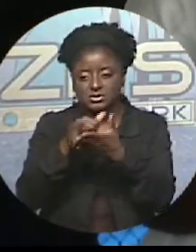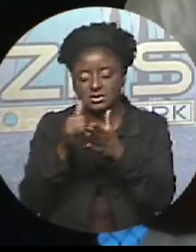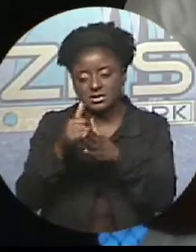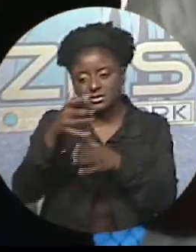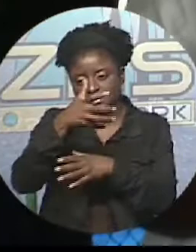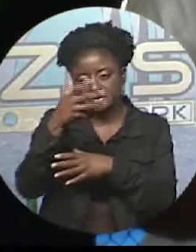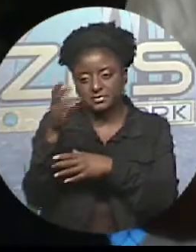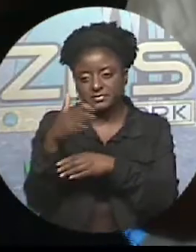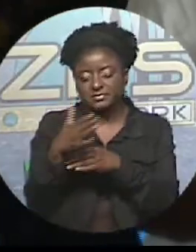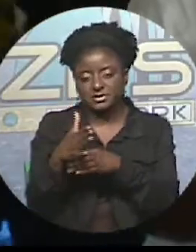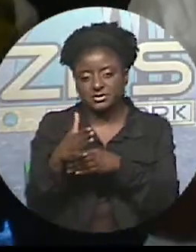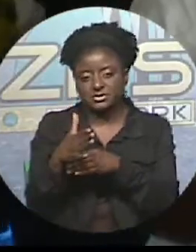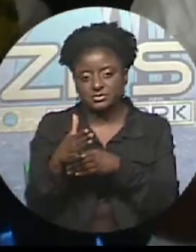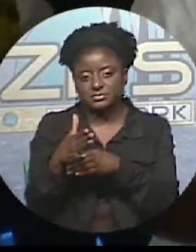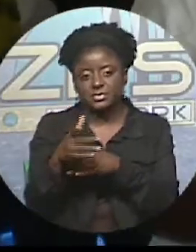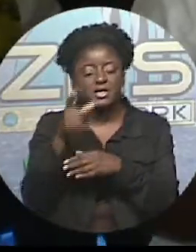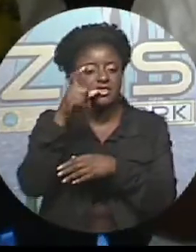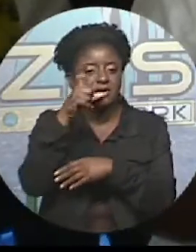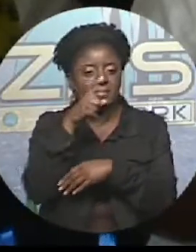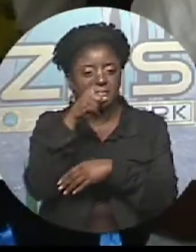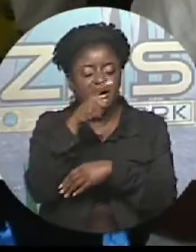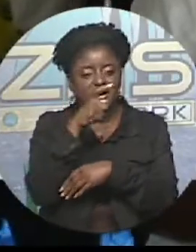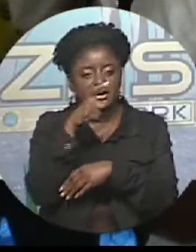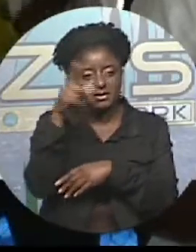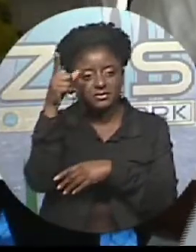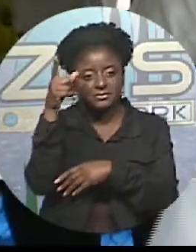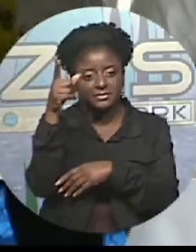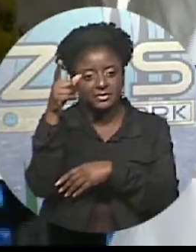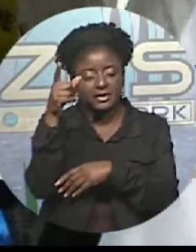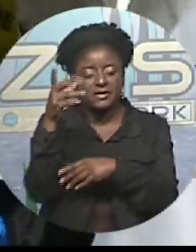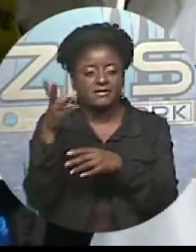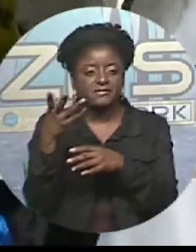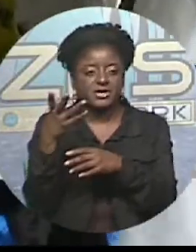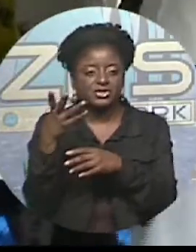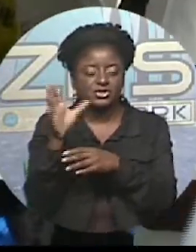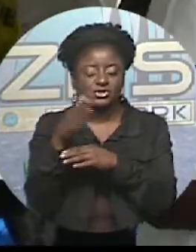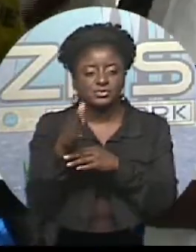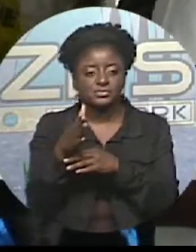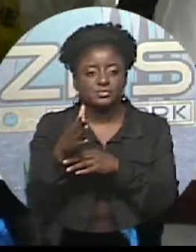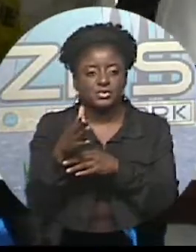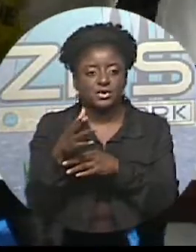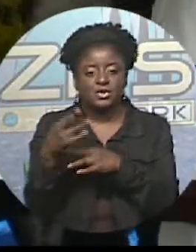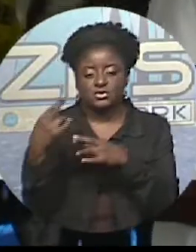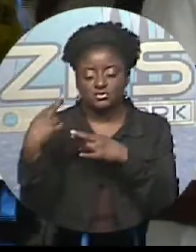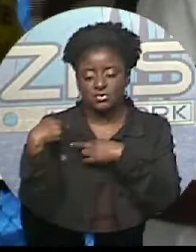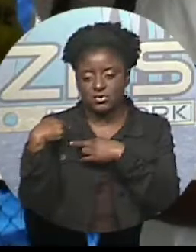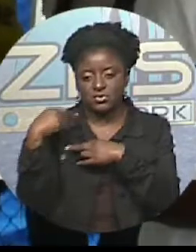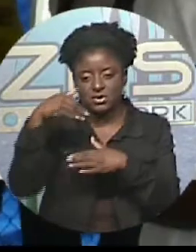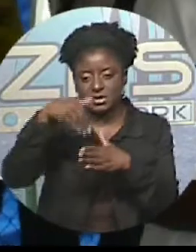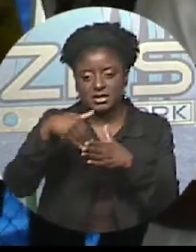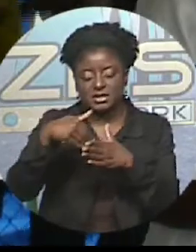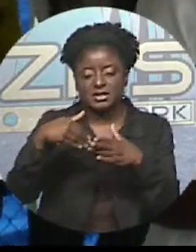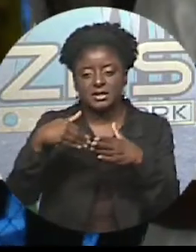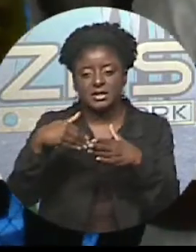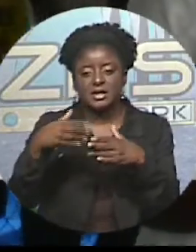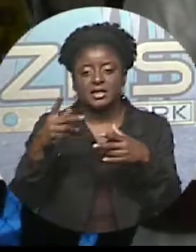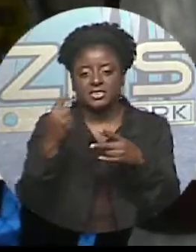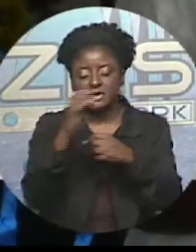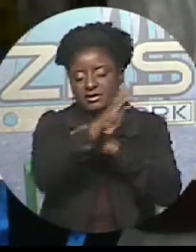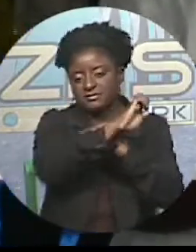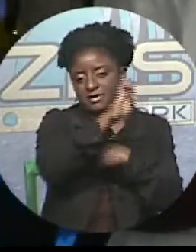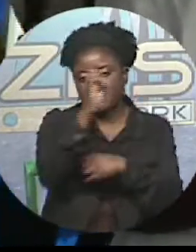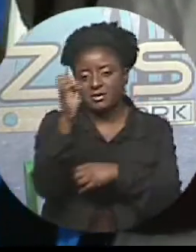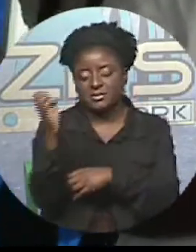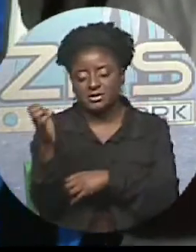parrotfish, its importance in the environment, the role it plays in the environment. We also have surveys done that we